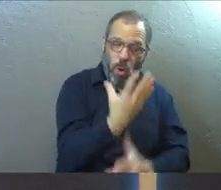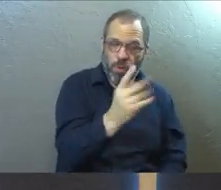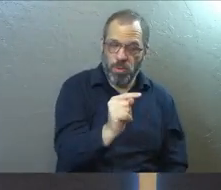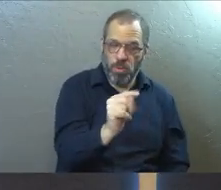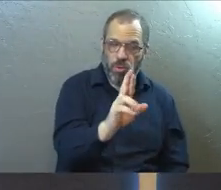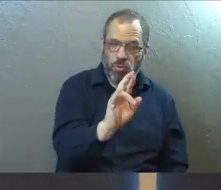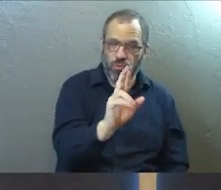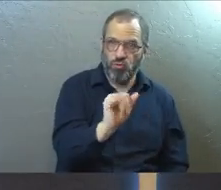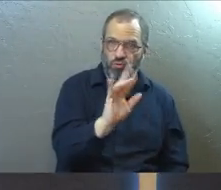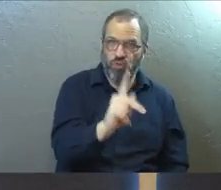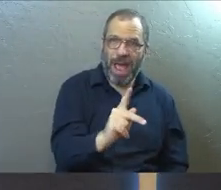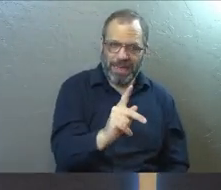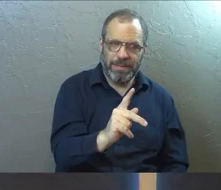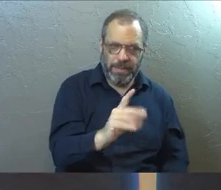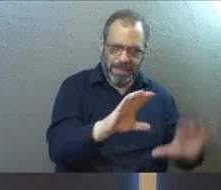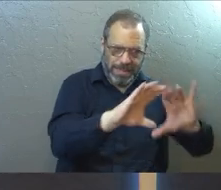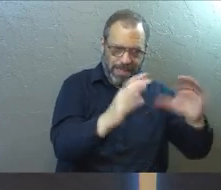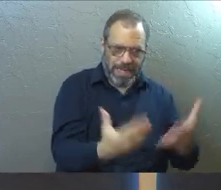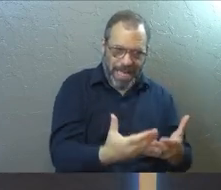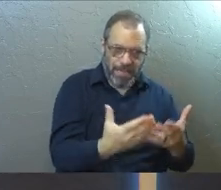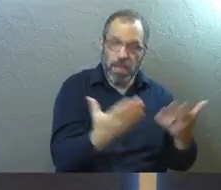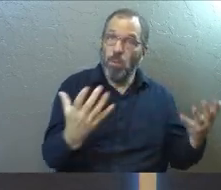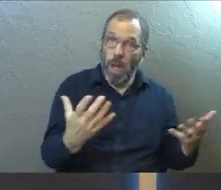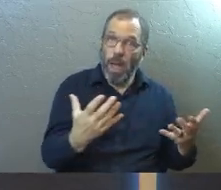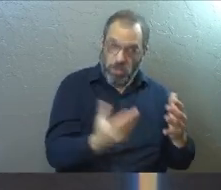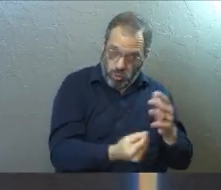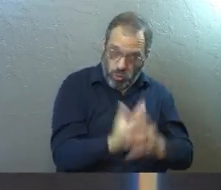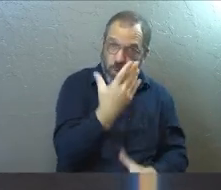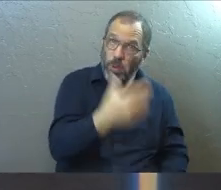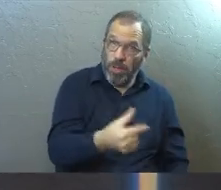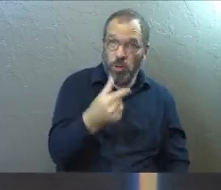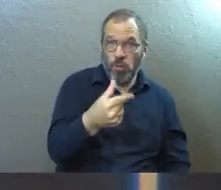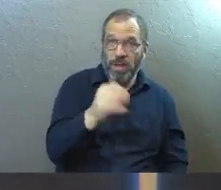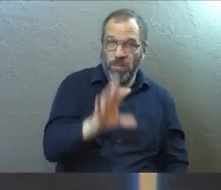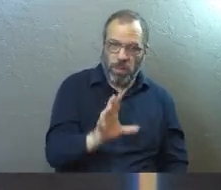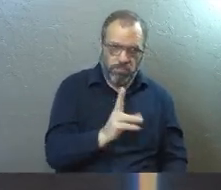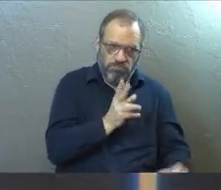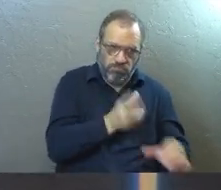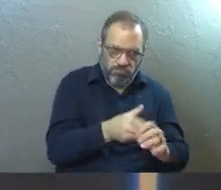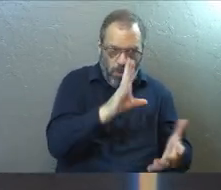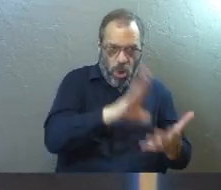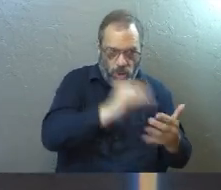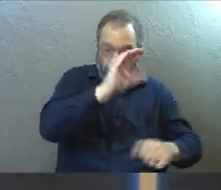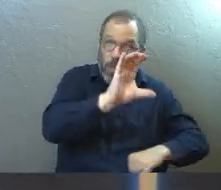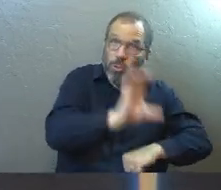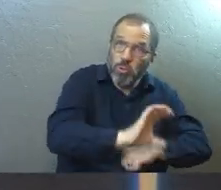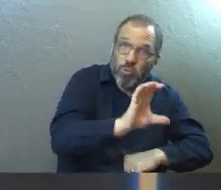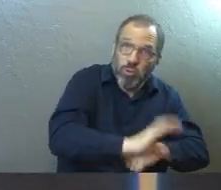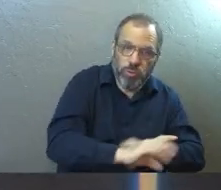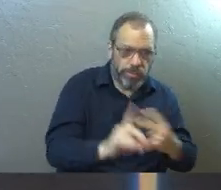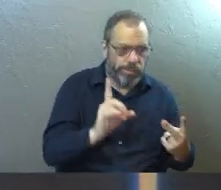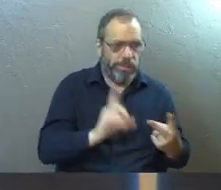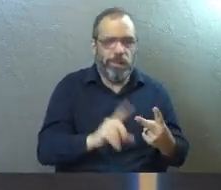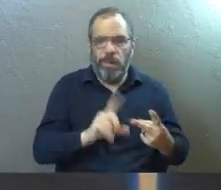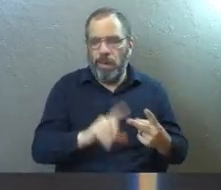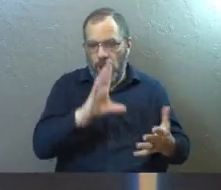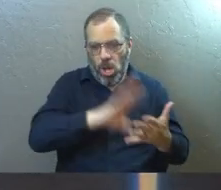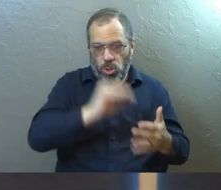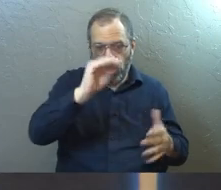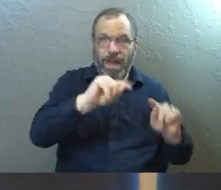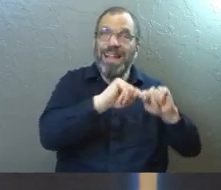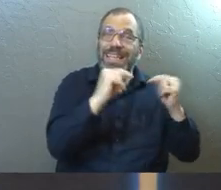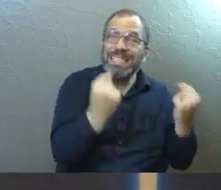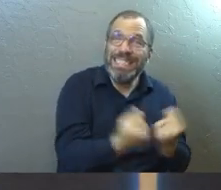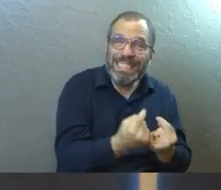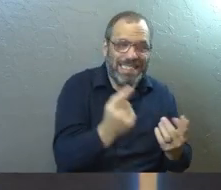thing to do, amazing class here at Grace, and the opportunity is to grow here at Grace, to get more plugged in, to learn about the church, to learn about the team